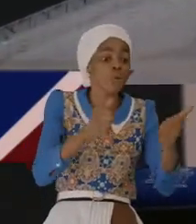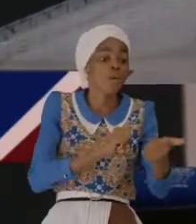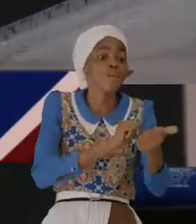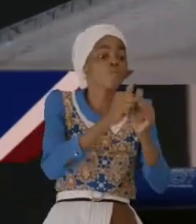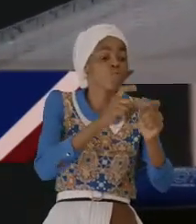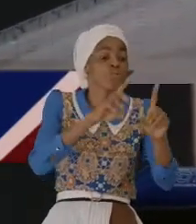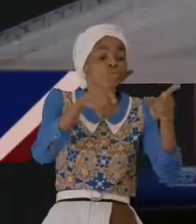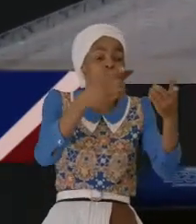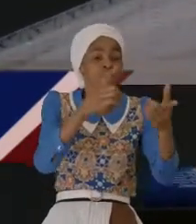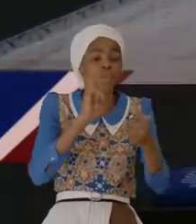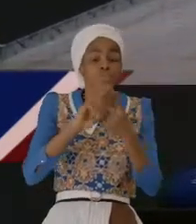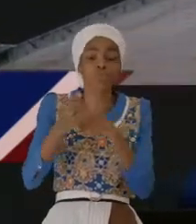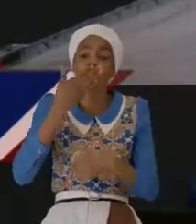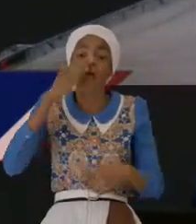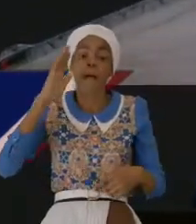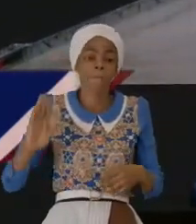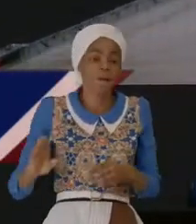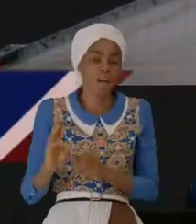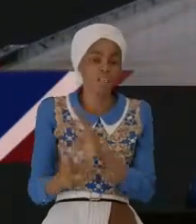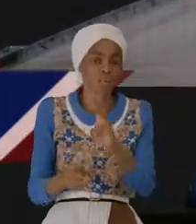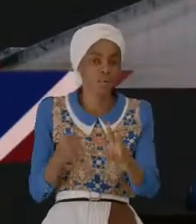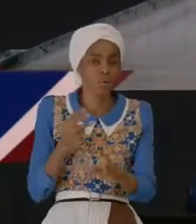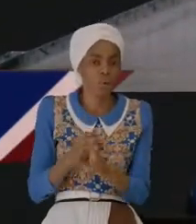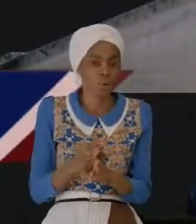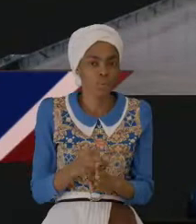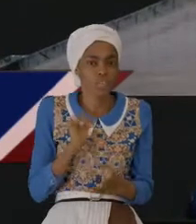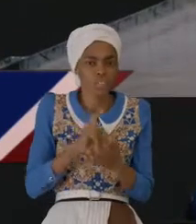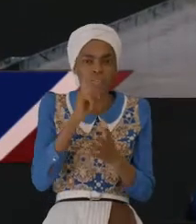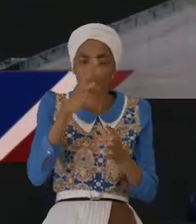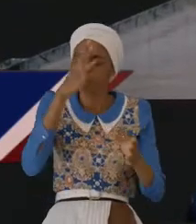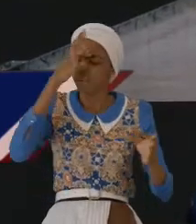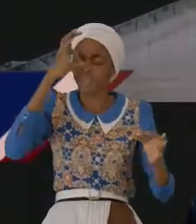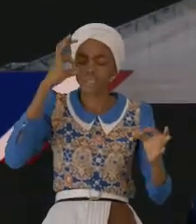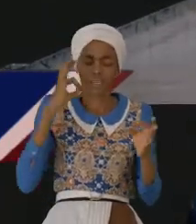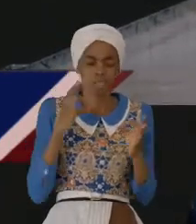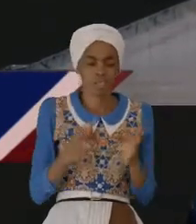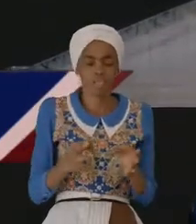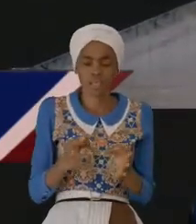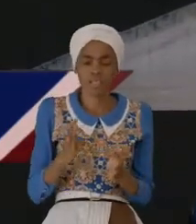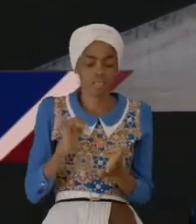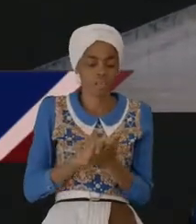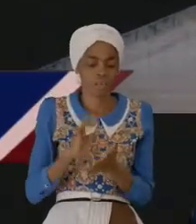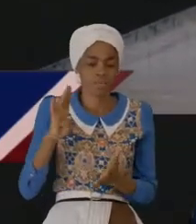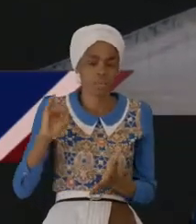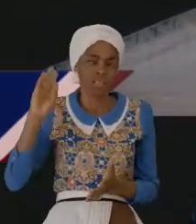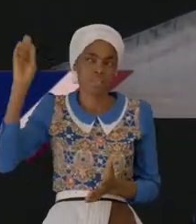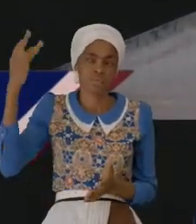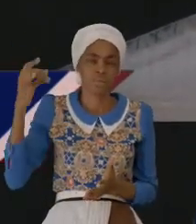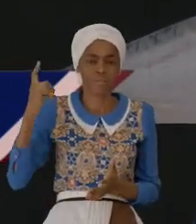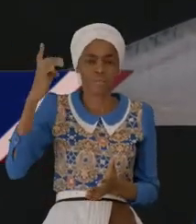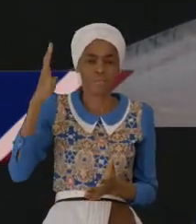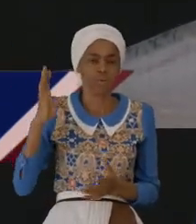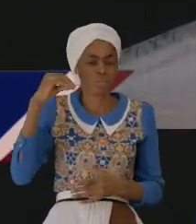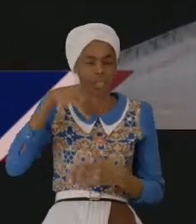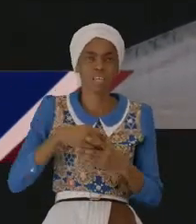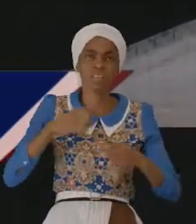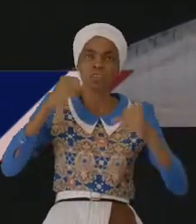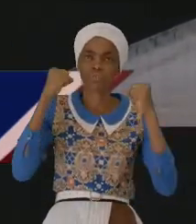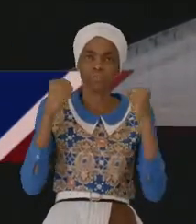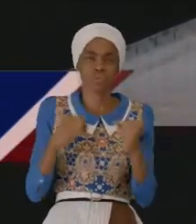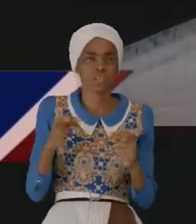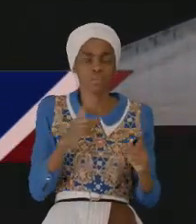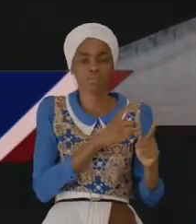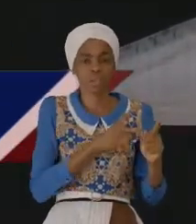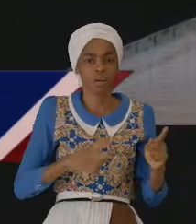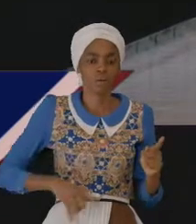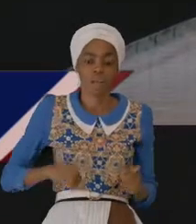to the evil world that will make up your mind that by the grace of God it destroys of the